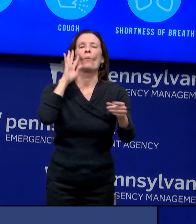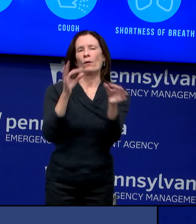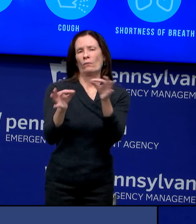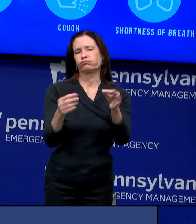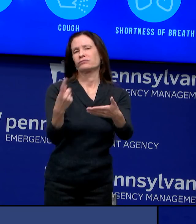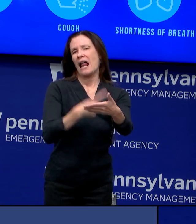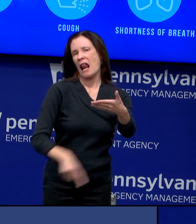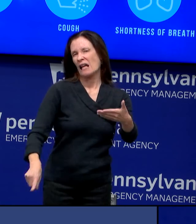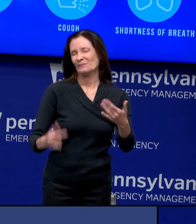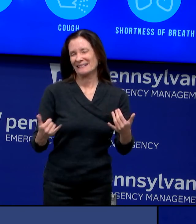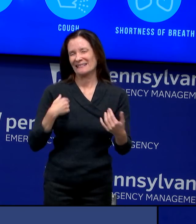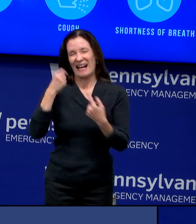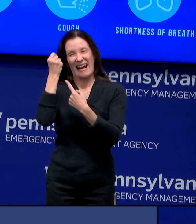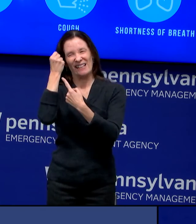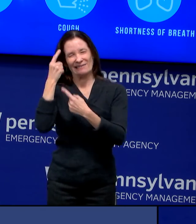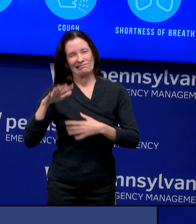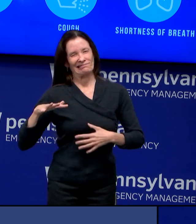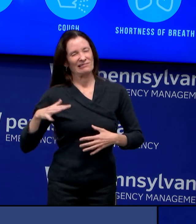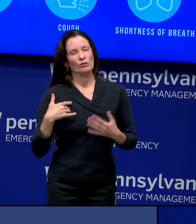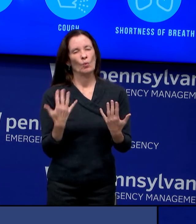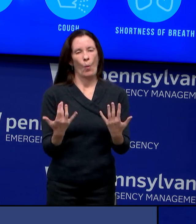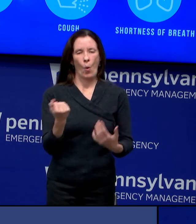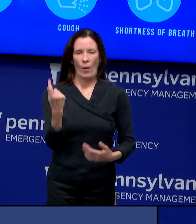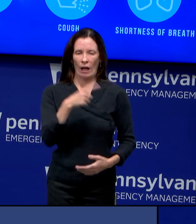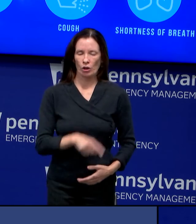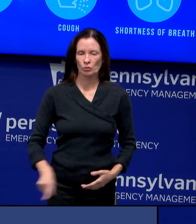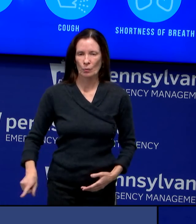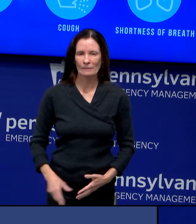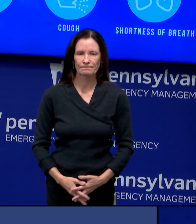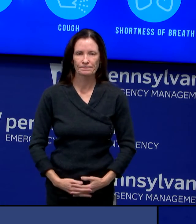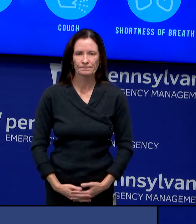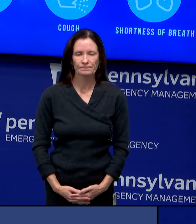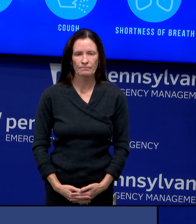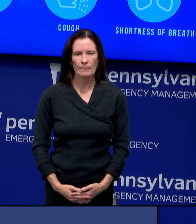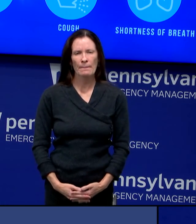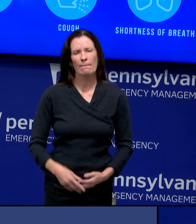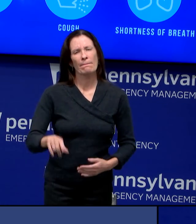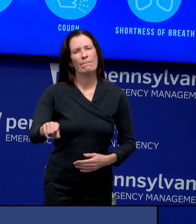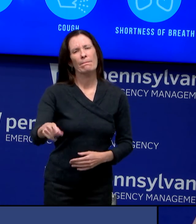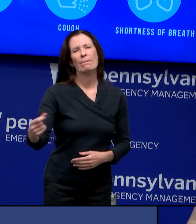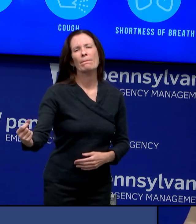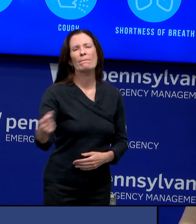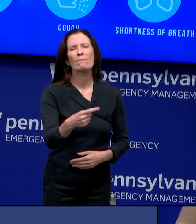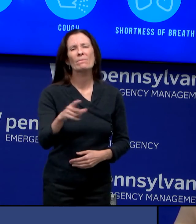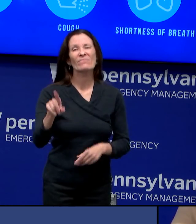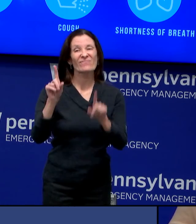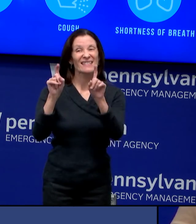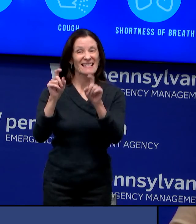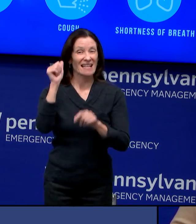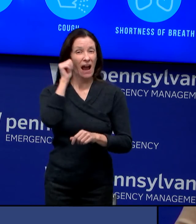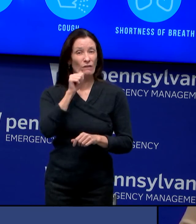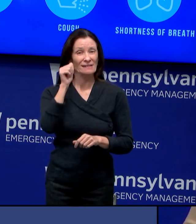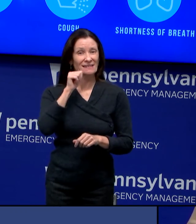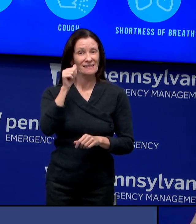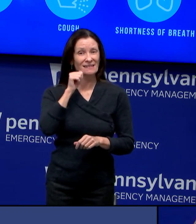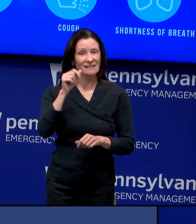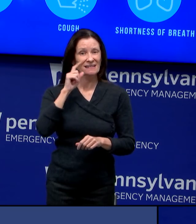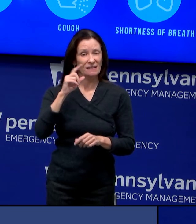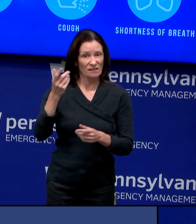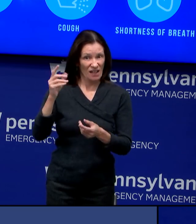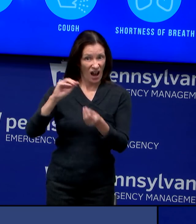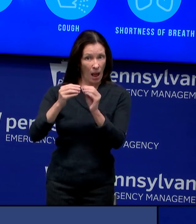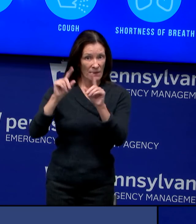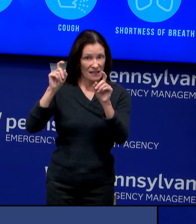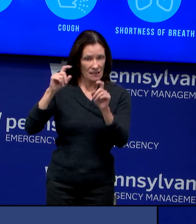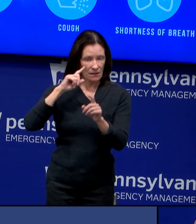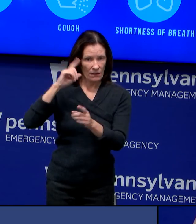has fallen. Is that because there's less of a need for testing or less of a supply? I'll have to look exactly in terms of our numbers. I